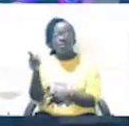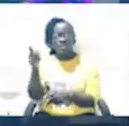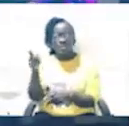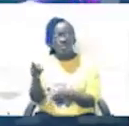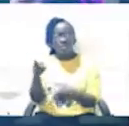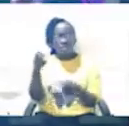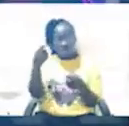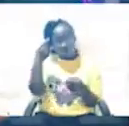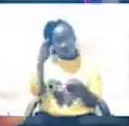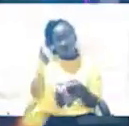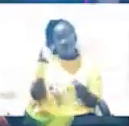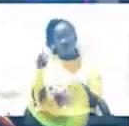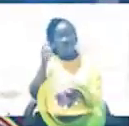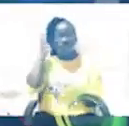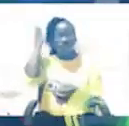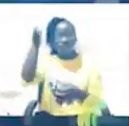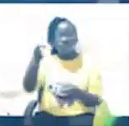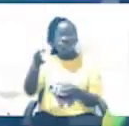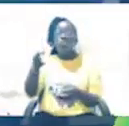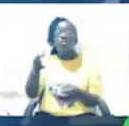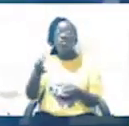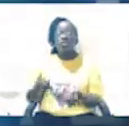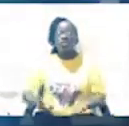their puppet.